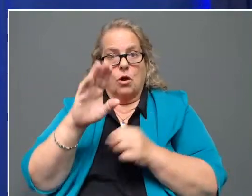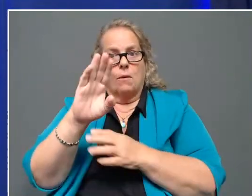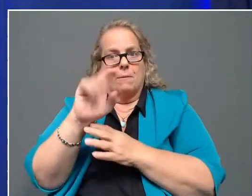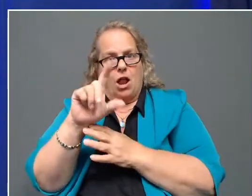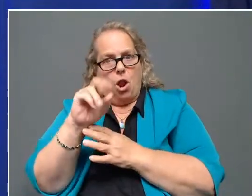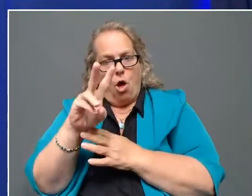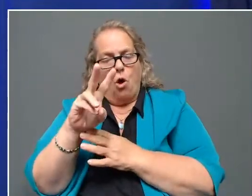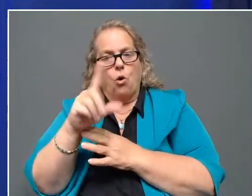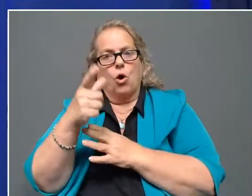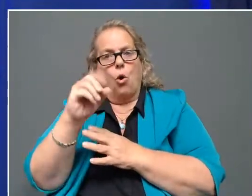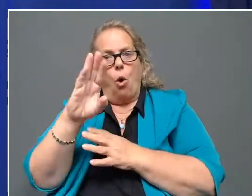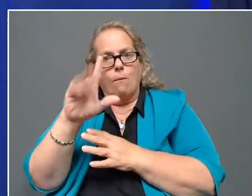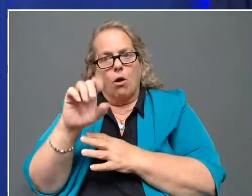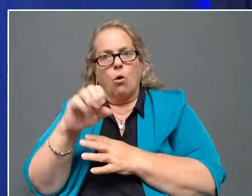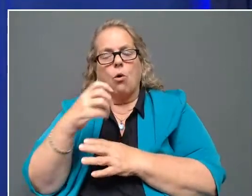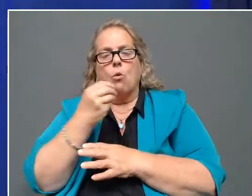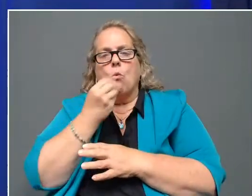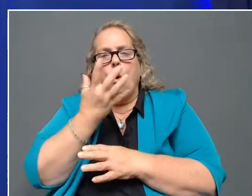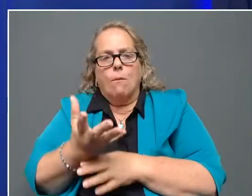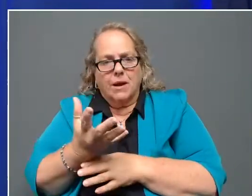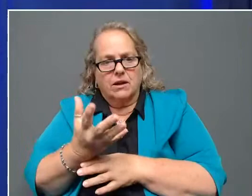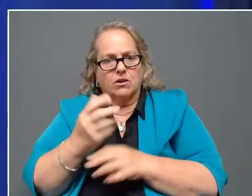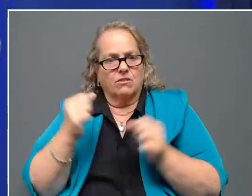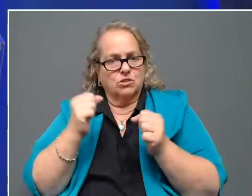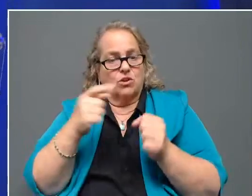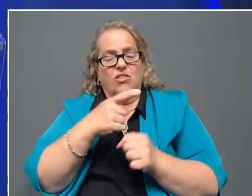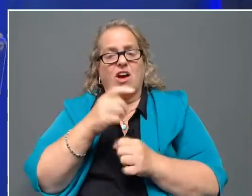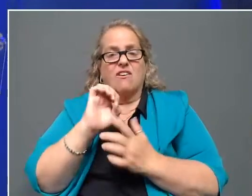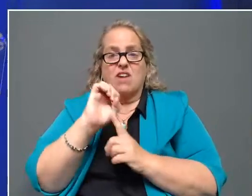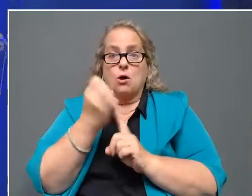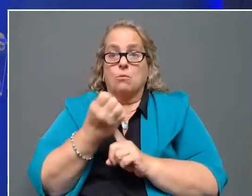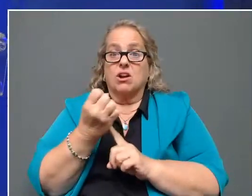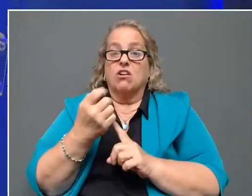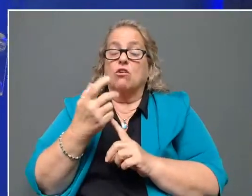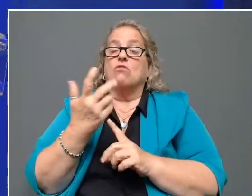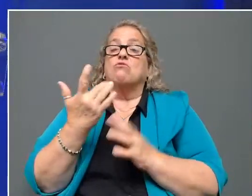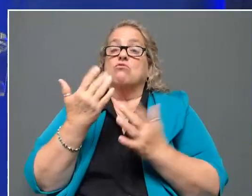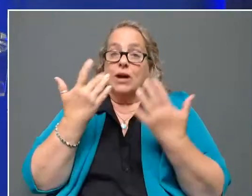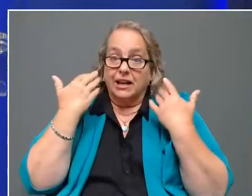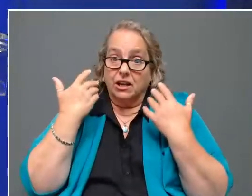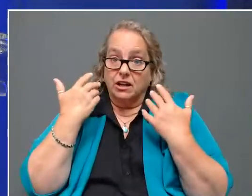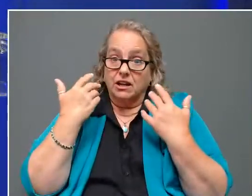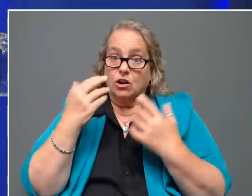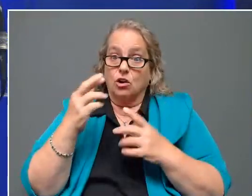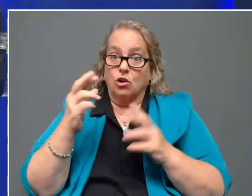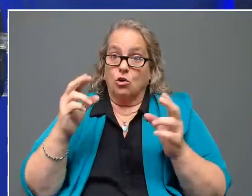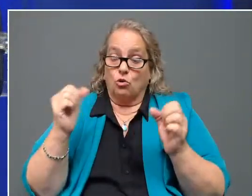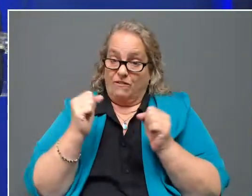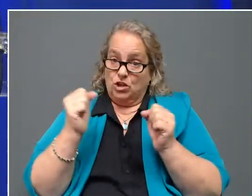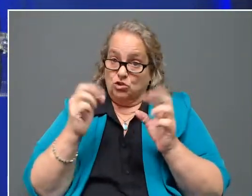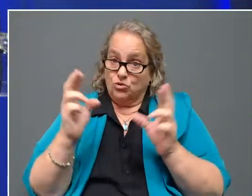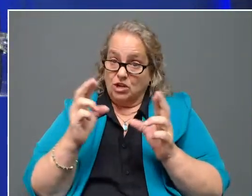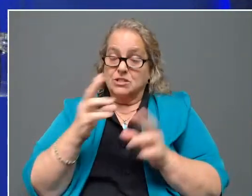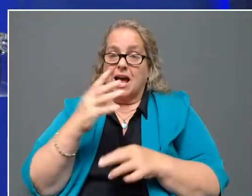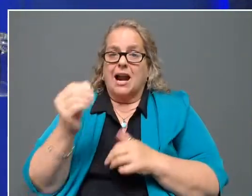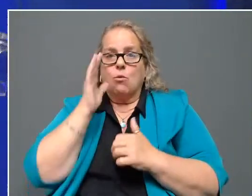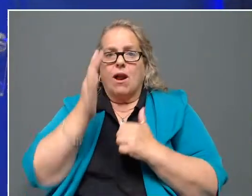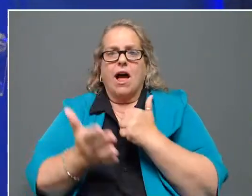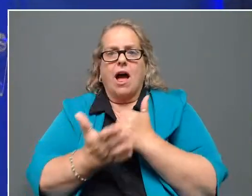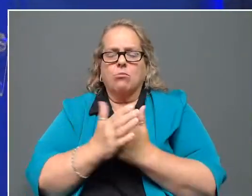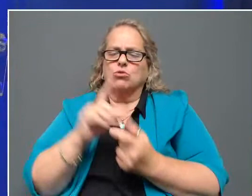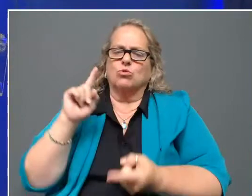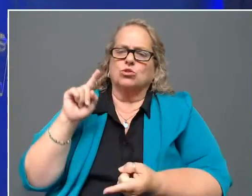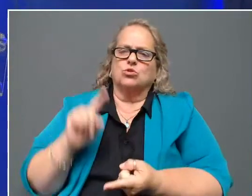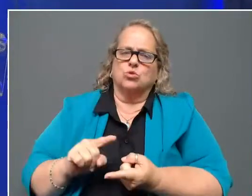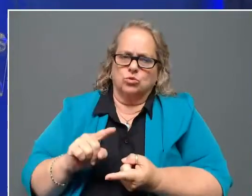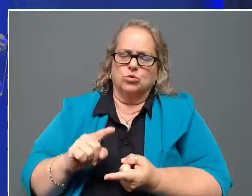refrigerant. They're environmentally friendly refrigerators, and they'll help reduce greenhouse gas emissions. With new